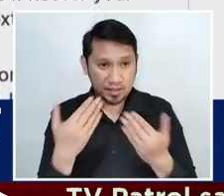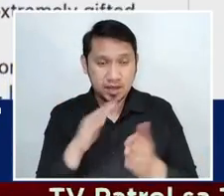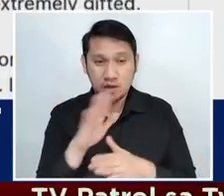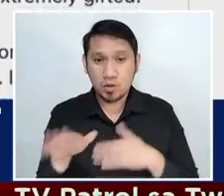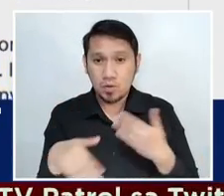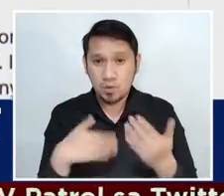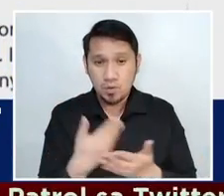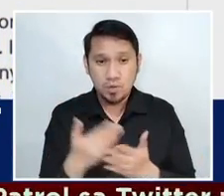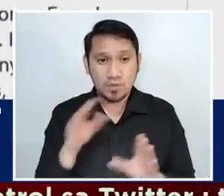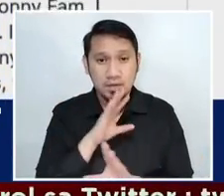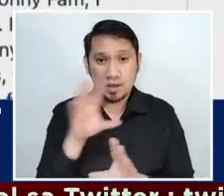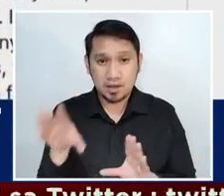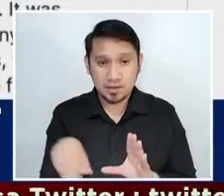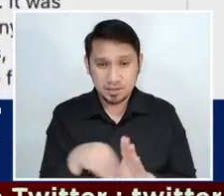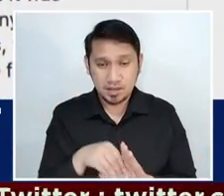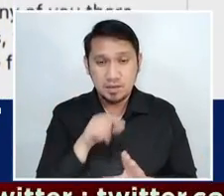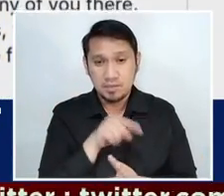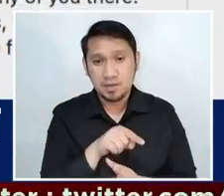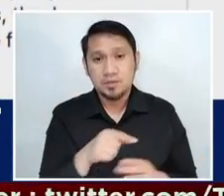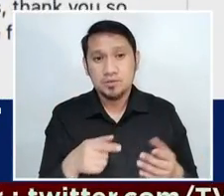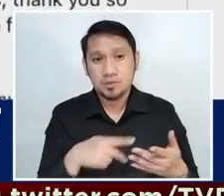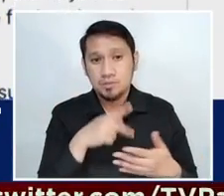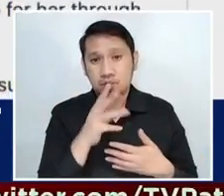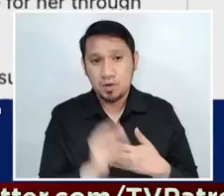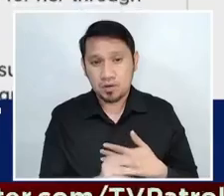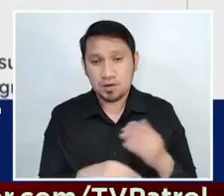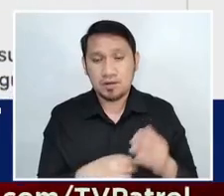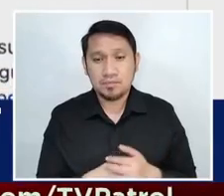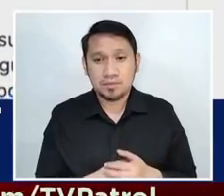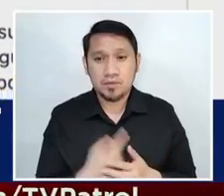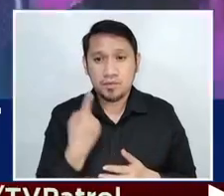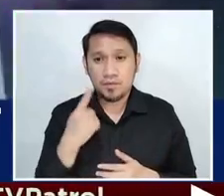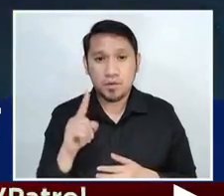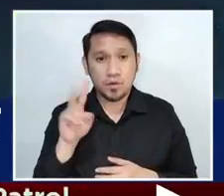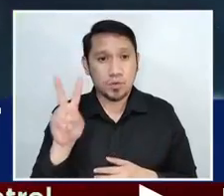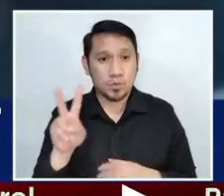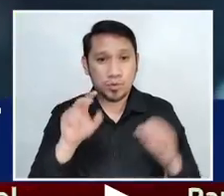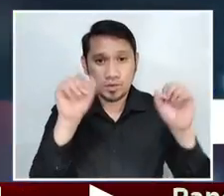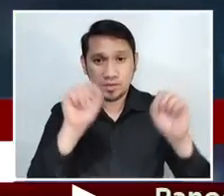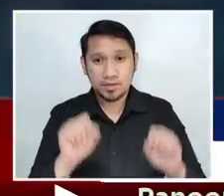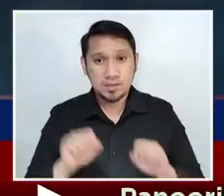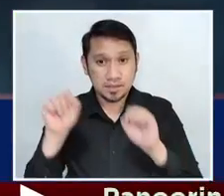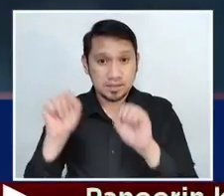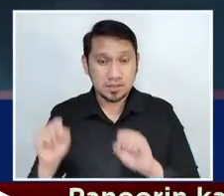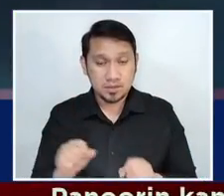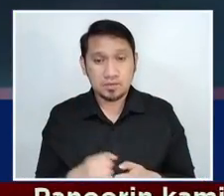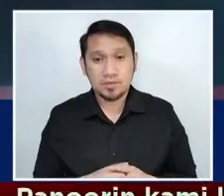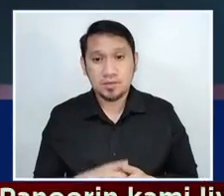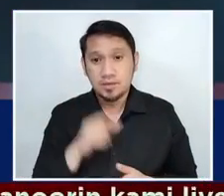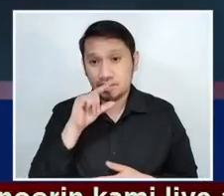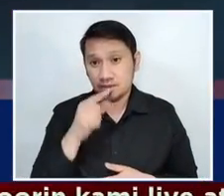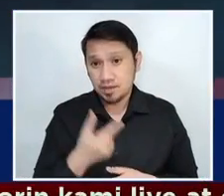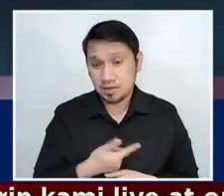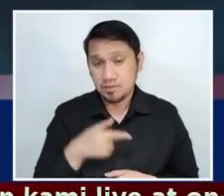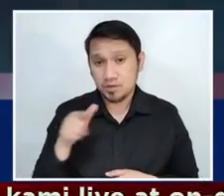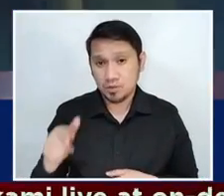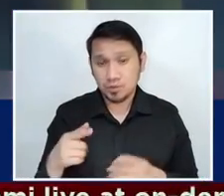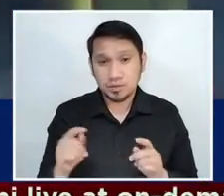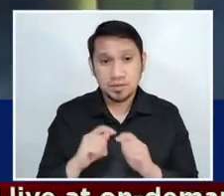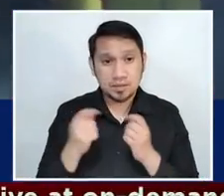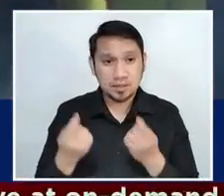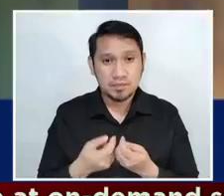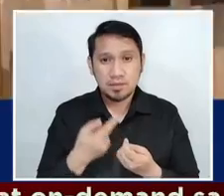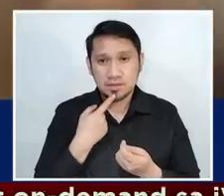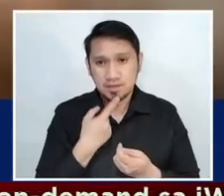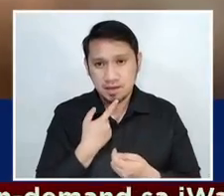naging bahagi ng His Into Her journey sa loob ng dalawang season. Binati rin ni Bel ang ka-love team at sinabing proud ito